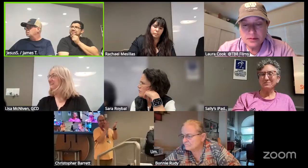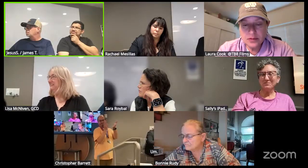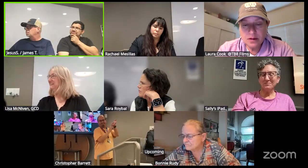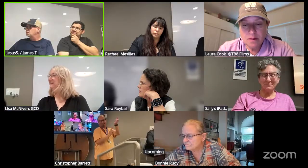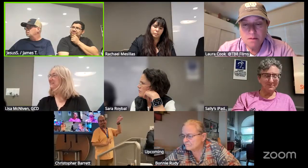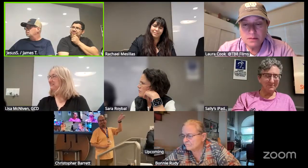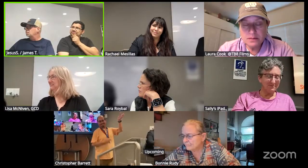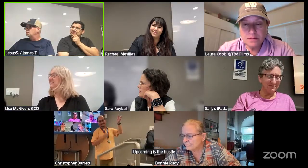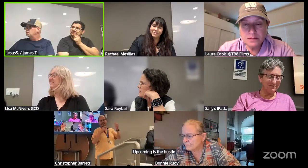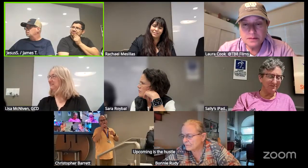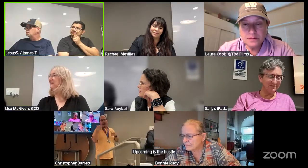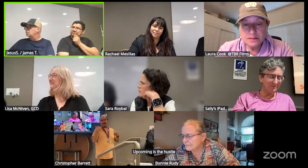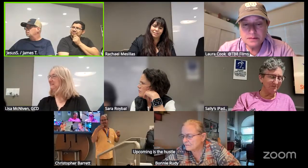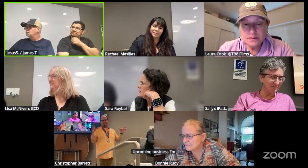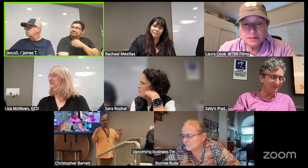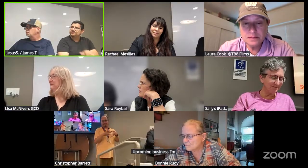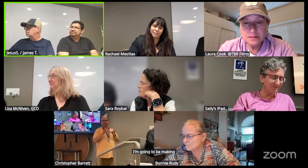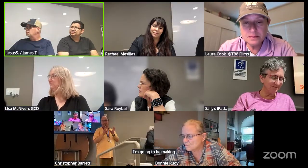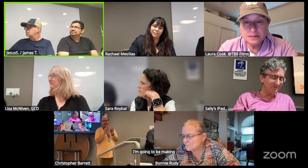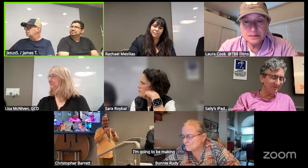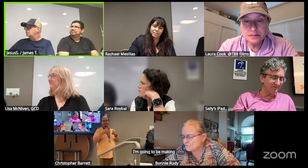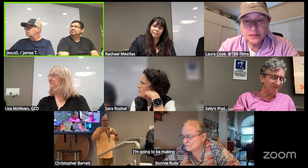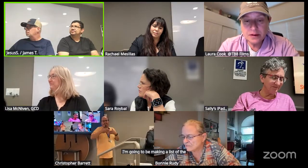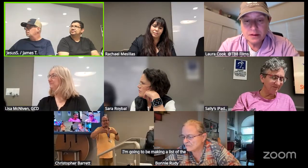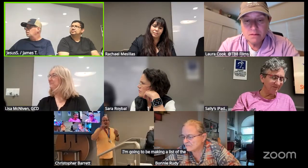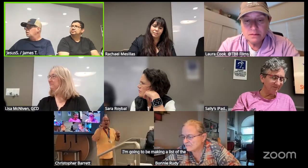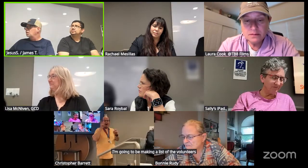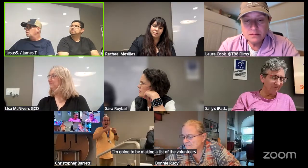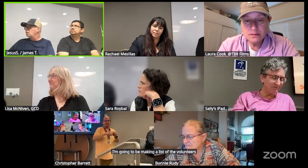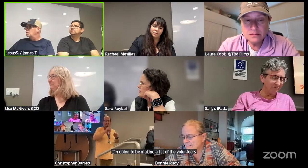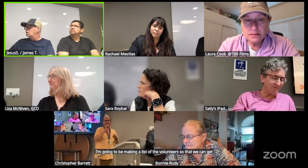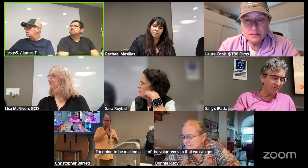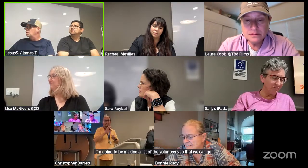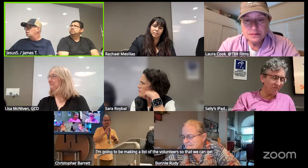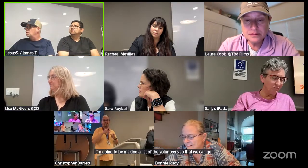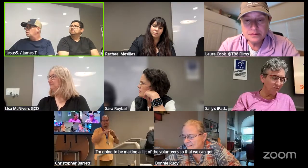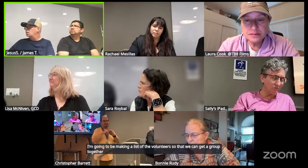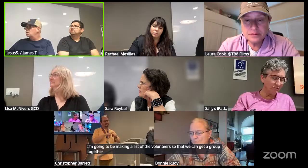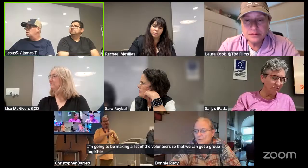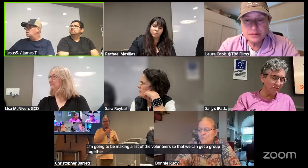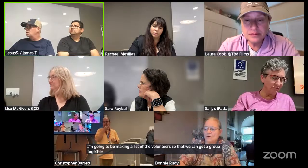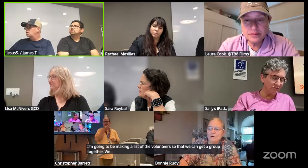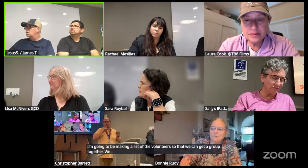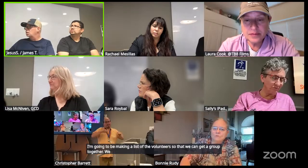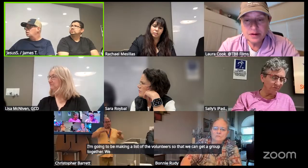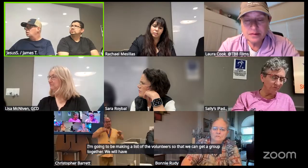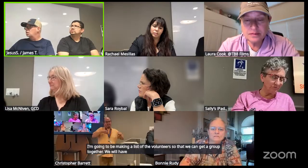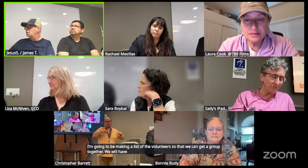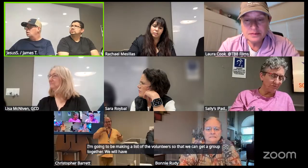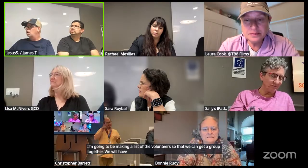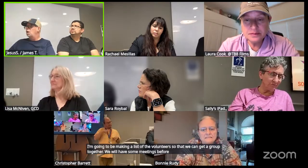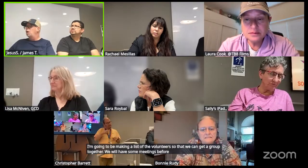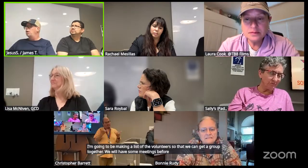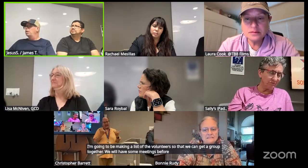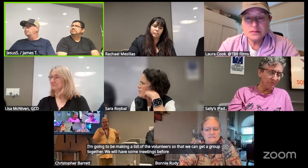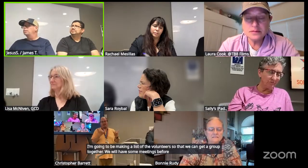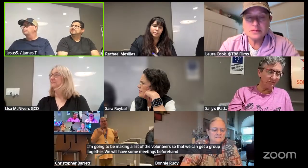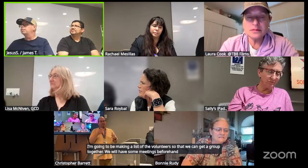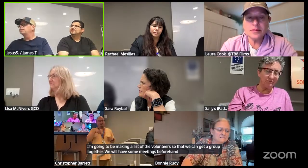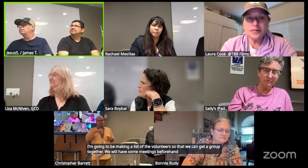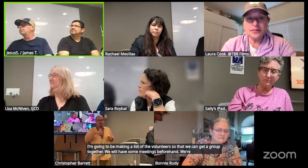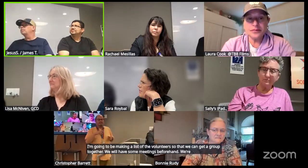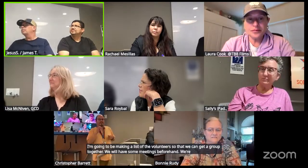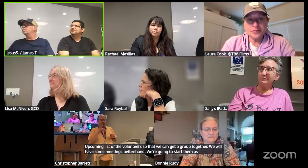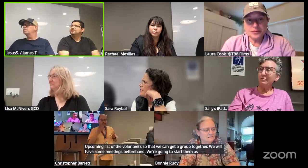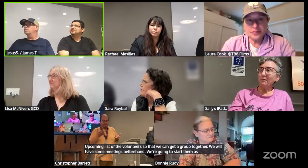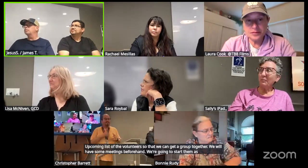Christmas, I'm gonna be making a list of the volunteers so that we can get a group together. We will have some meetings beforehand. We're gonna start it as soon as